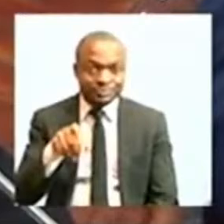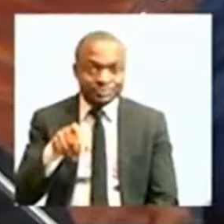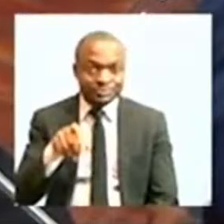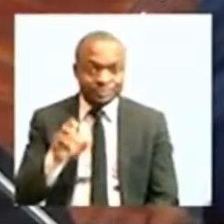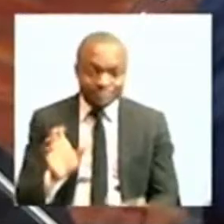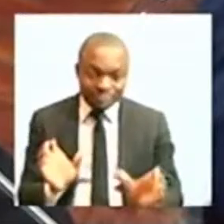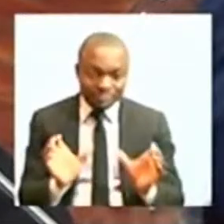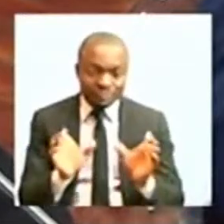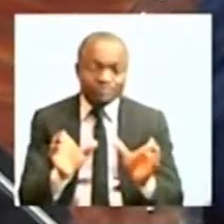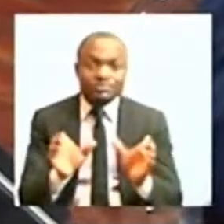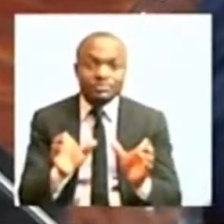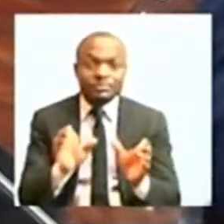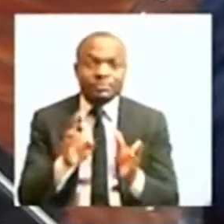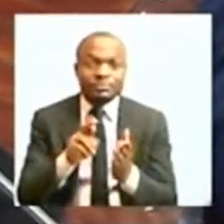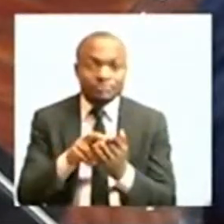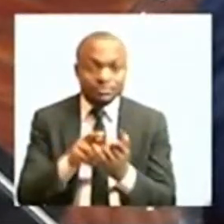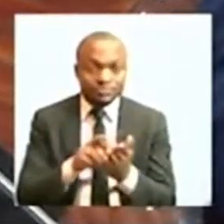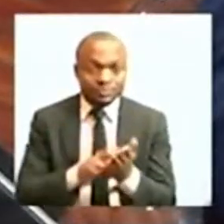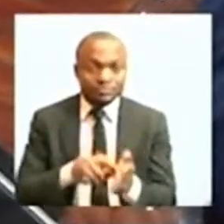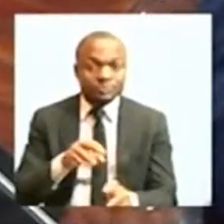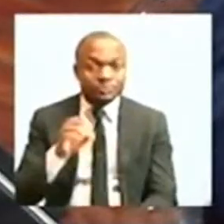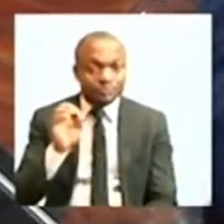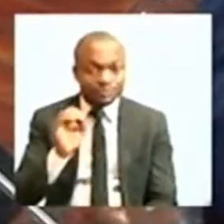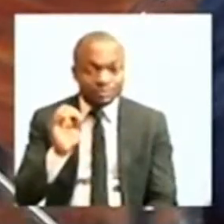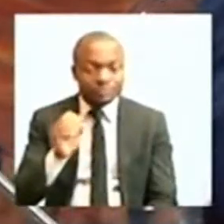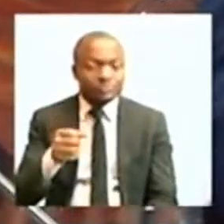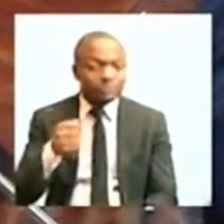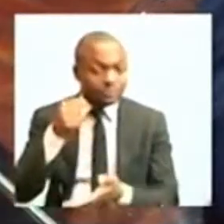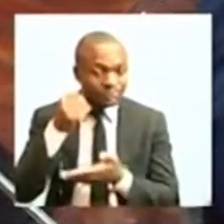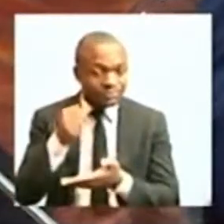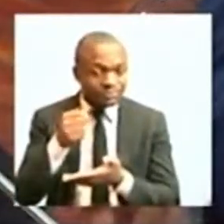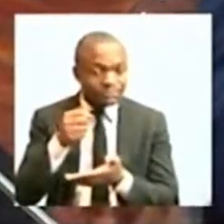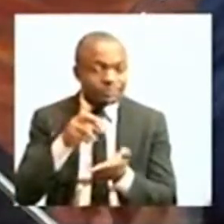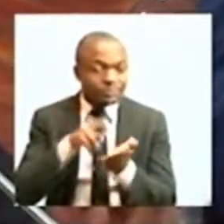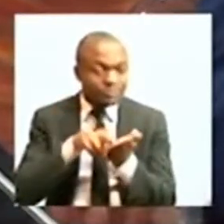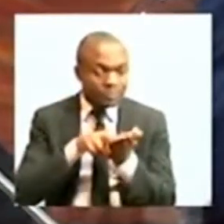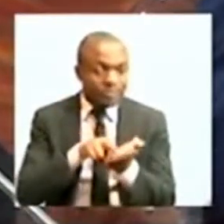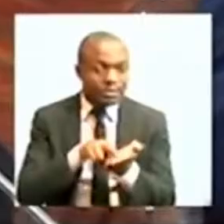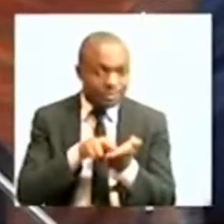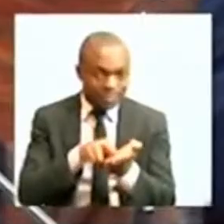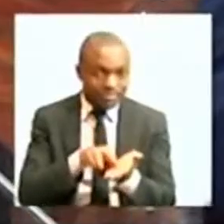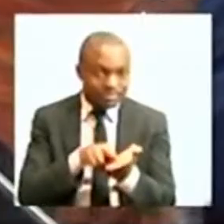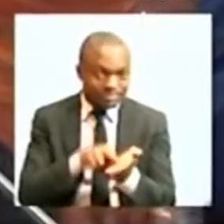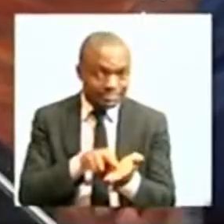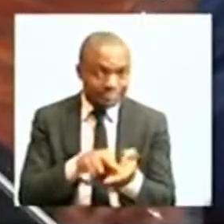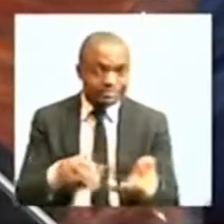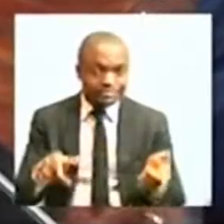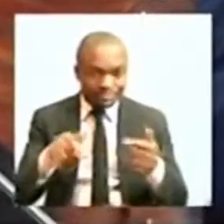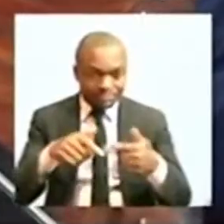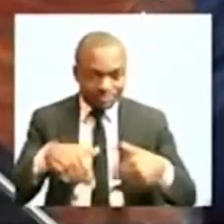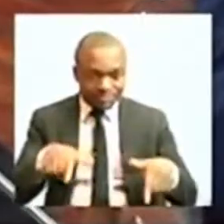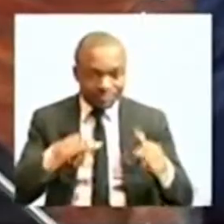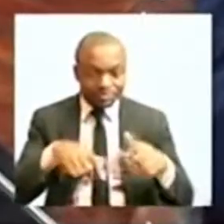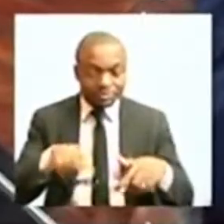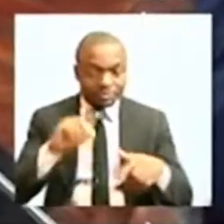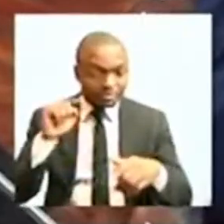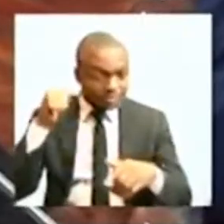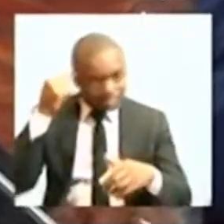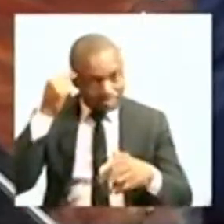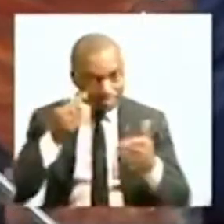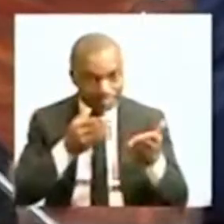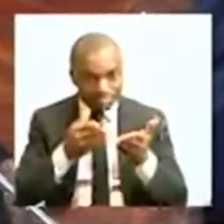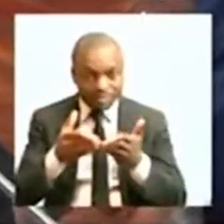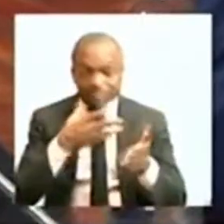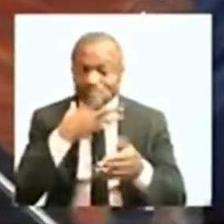the circulars in respect of zero-based budget, and recommendation to Local Government Service Commission. So